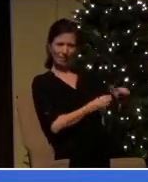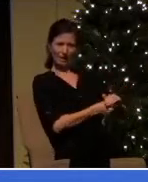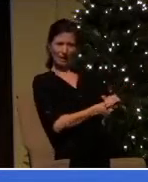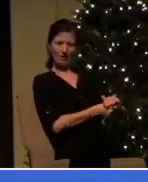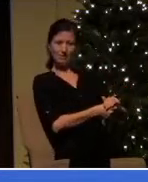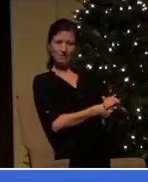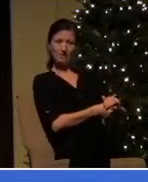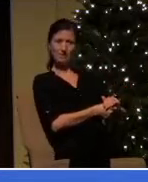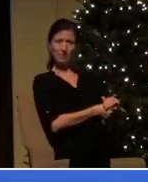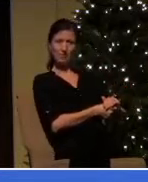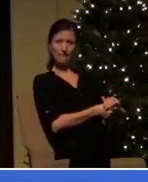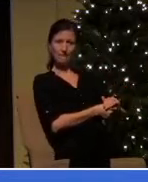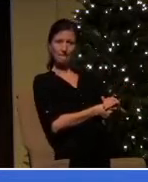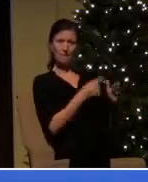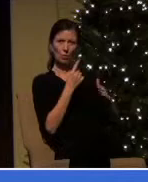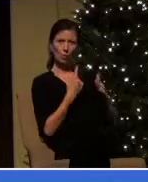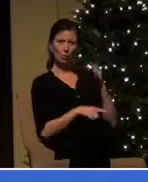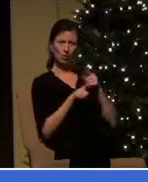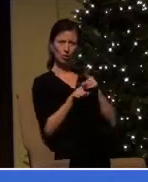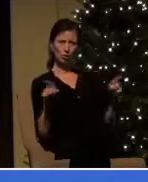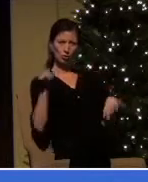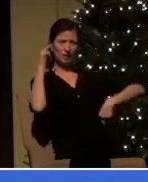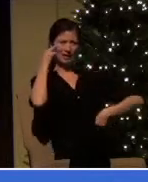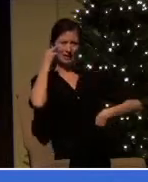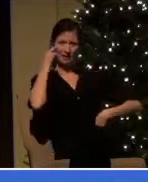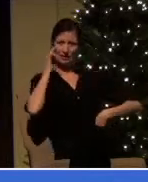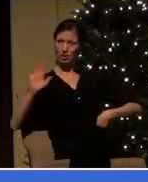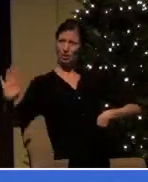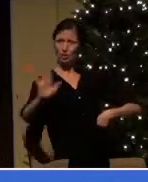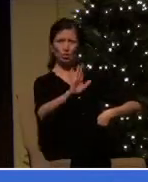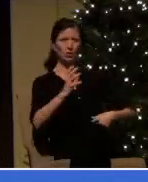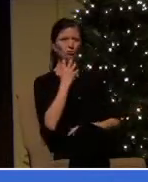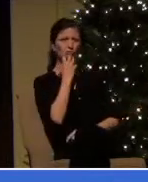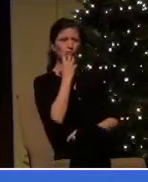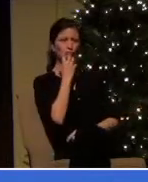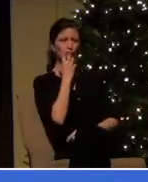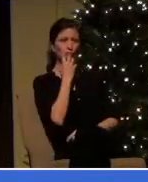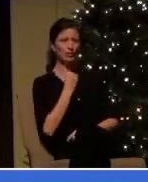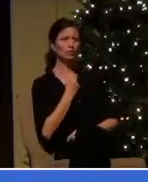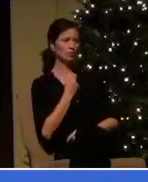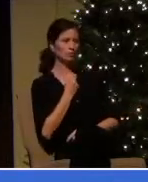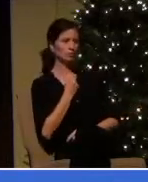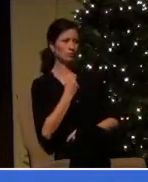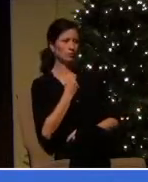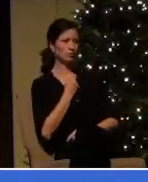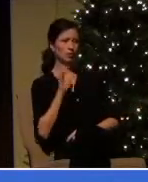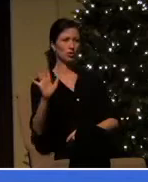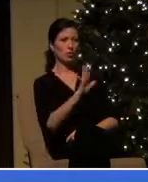question. What do you suppose is your and mine biggest